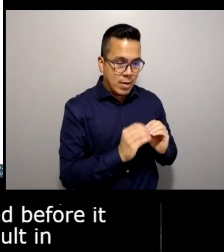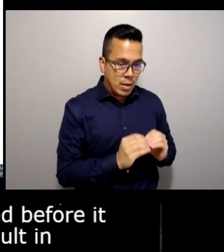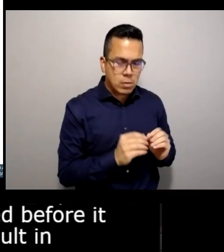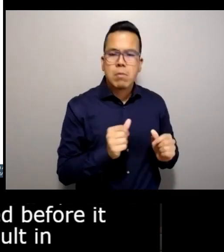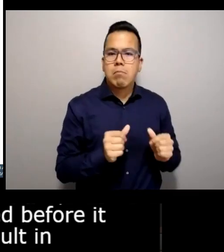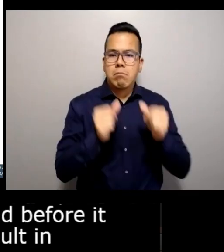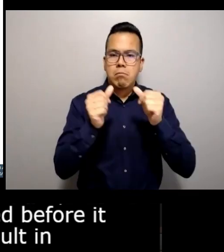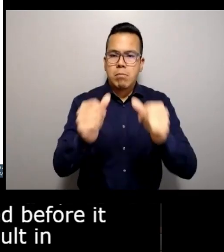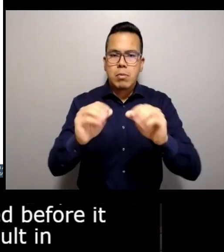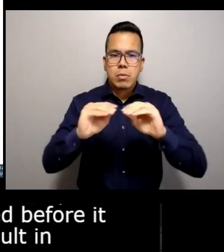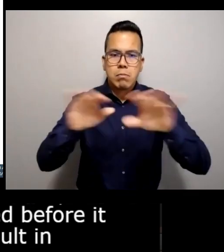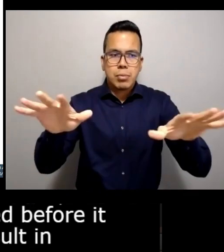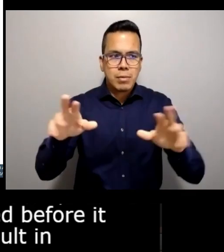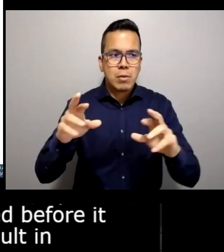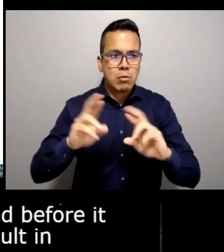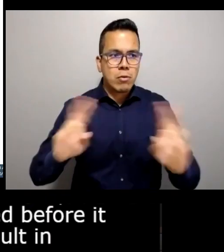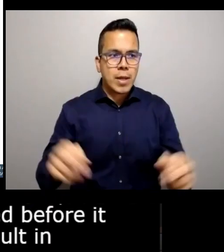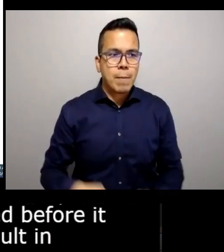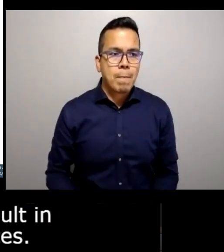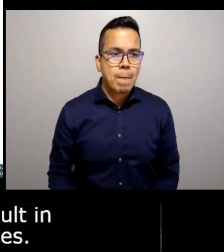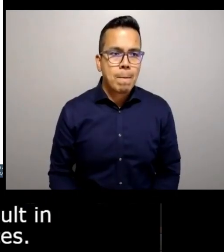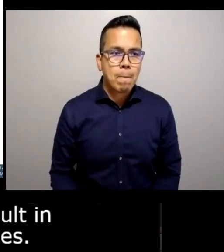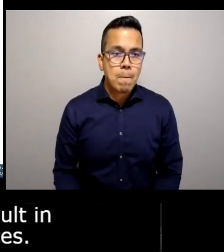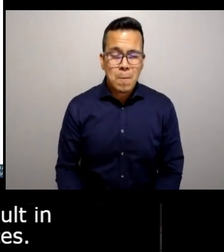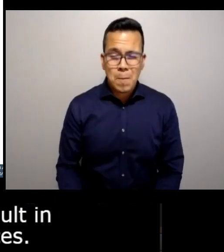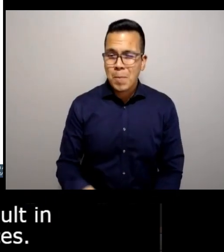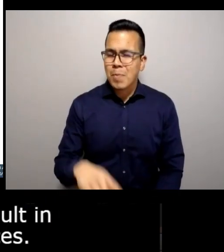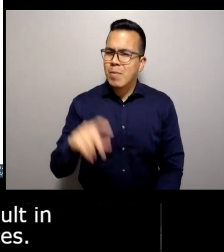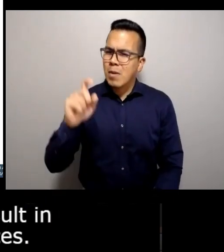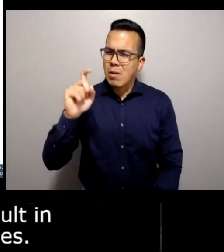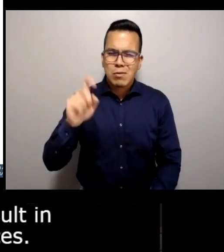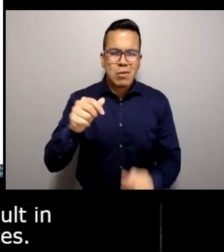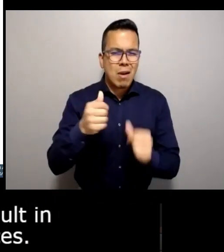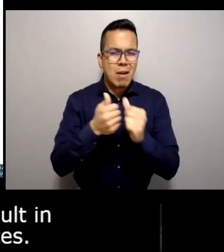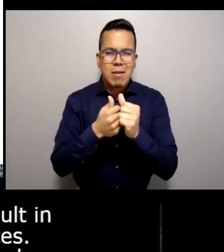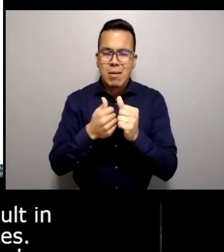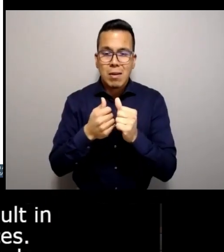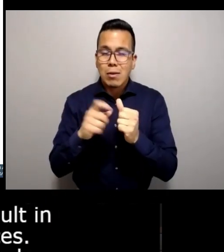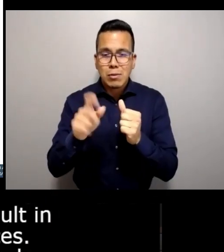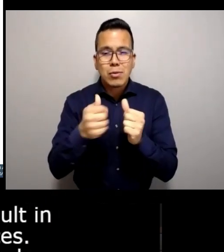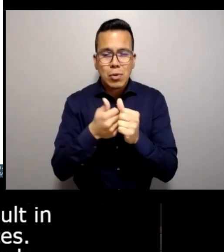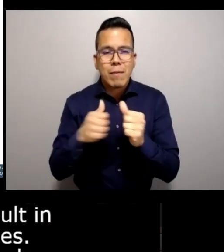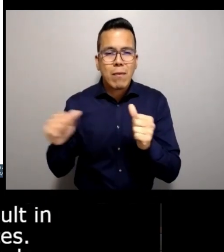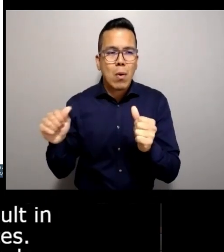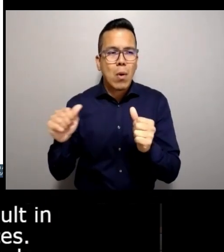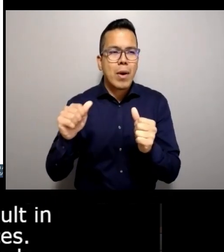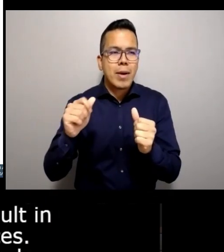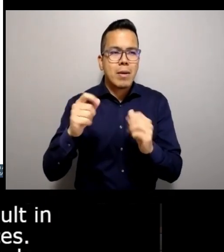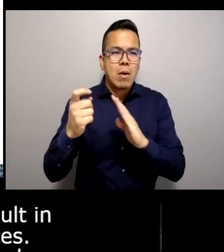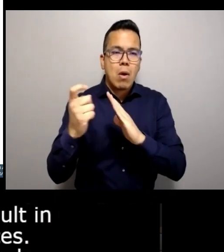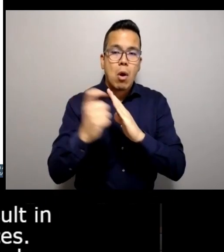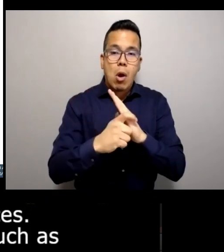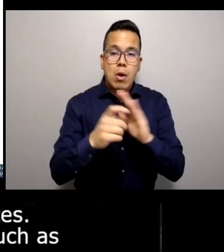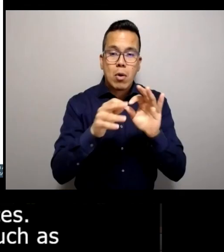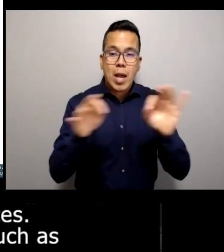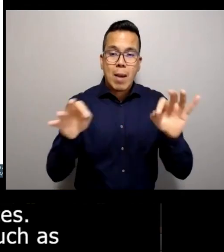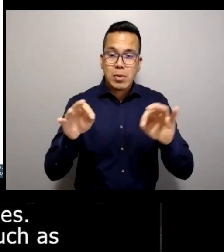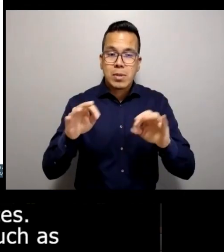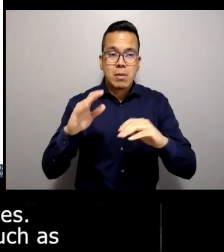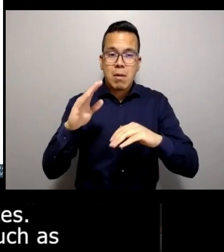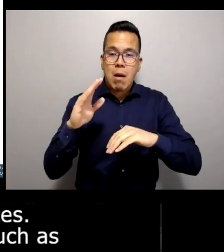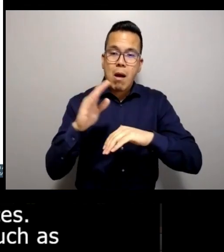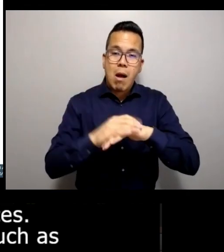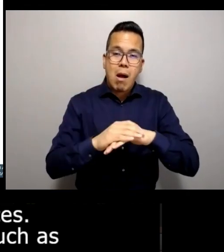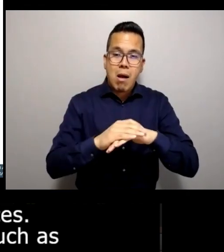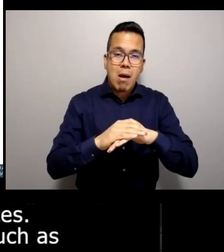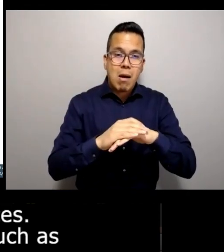Auto captioning on the fly should be avoided as much as possible. When I turned on this presentation, I